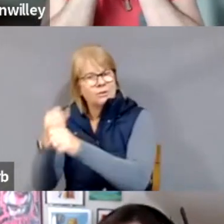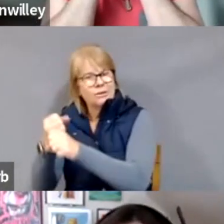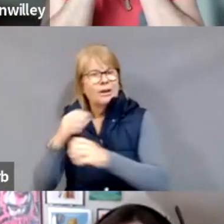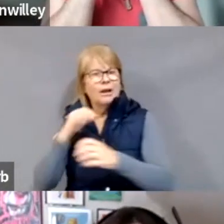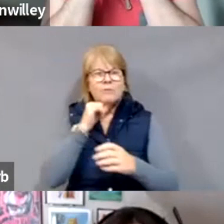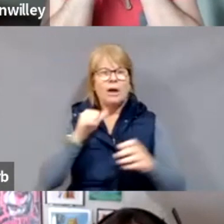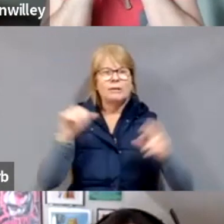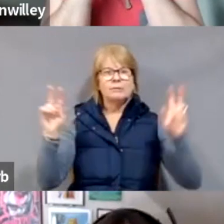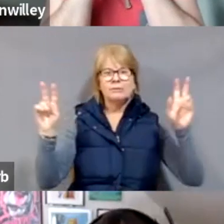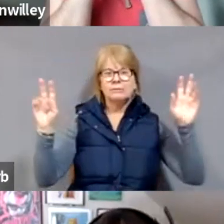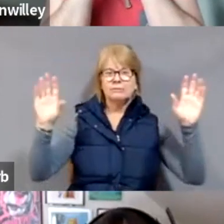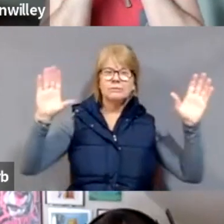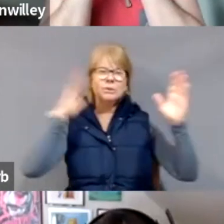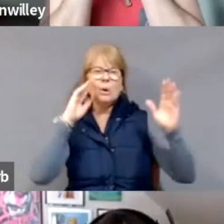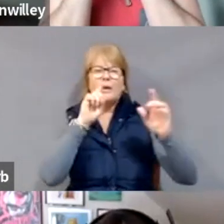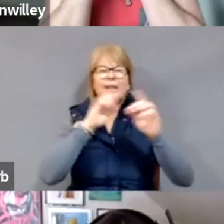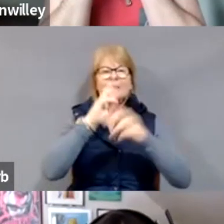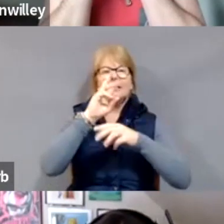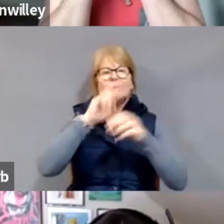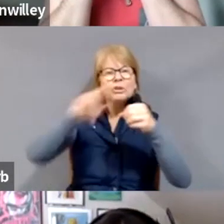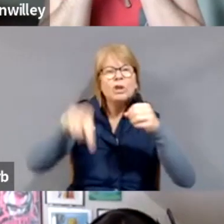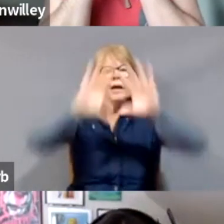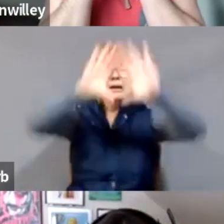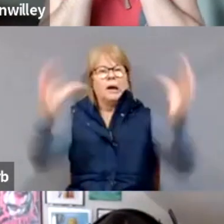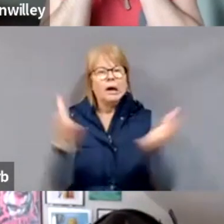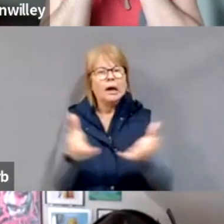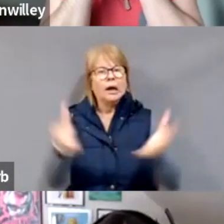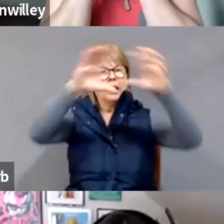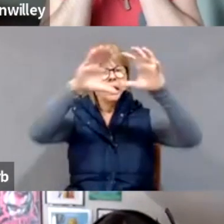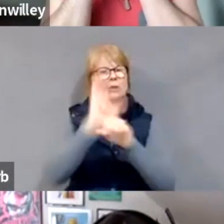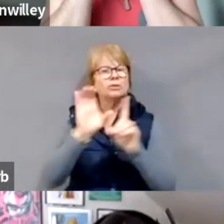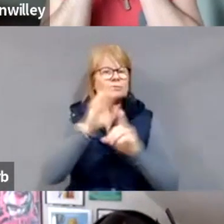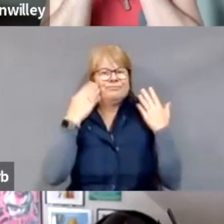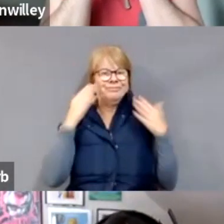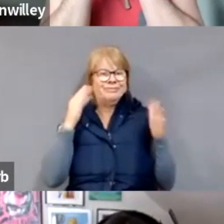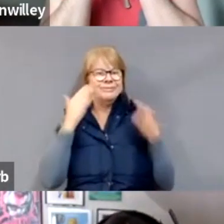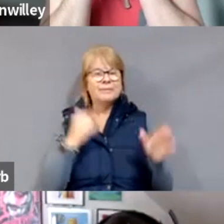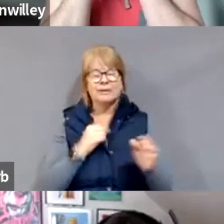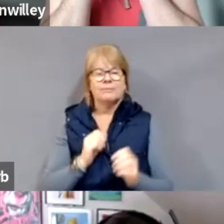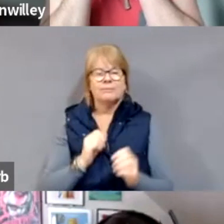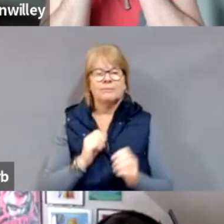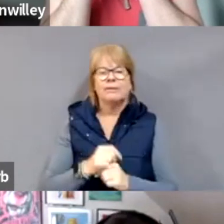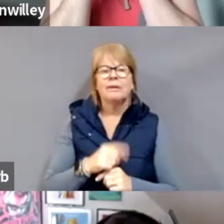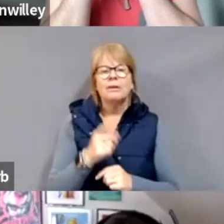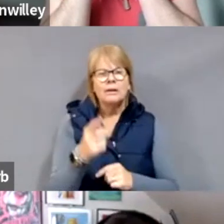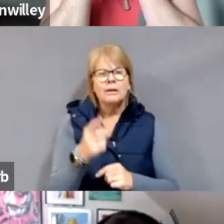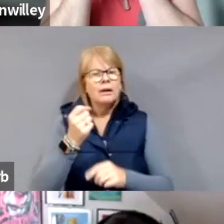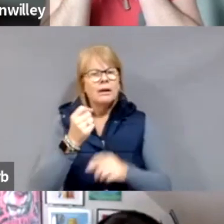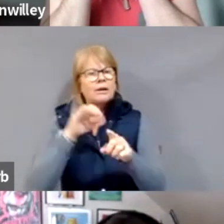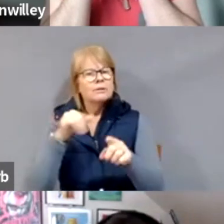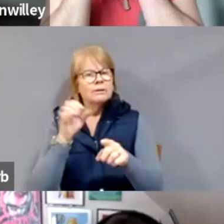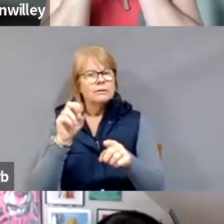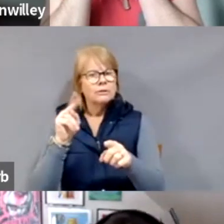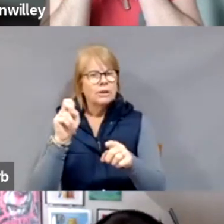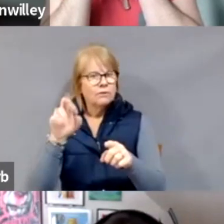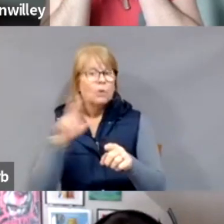not in on any of the circles. So it's like, how do I even get a chance? Well, I think building knowledge too,